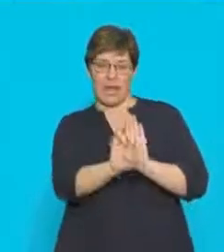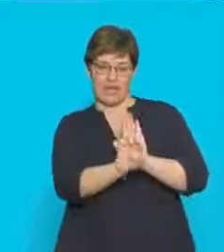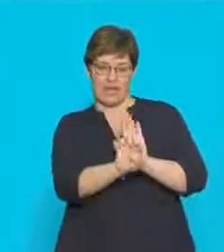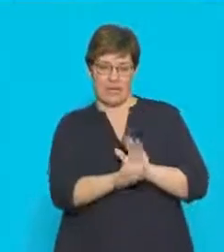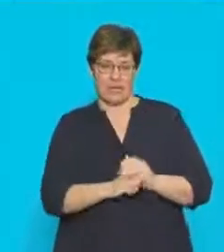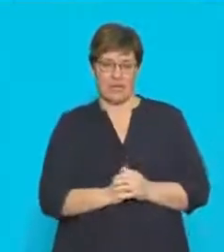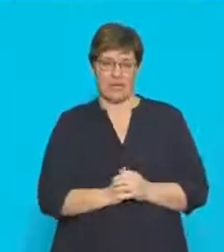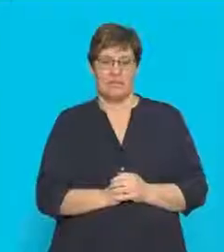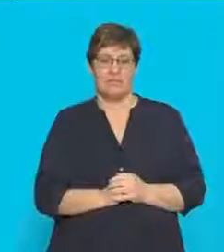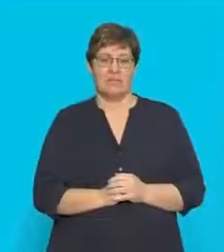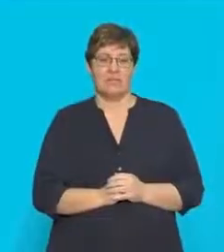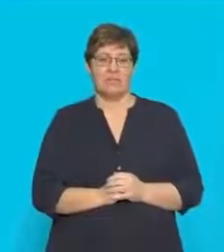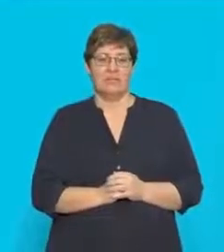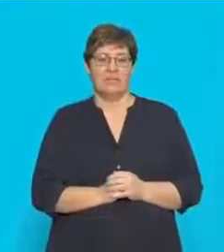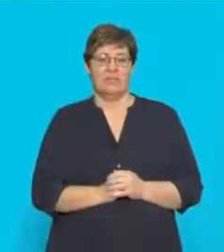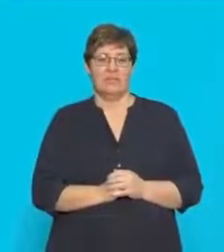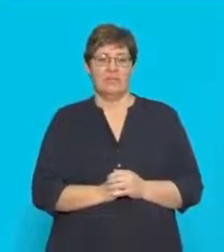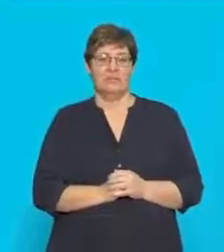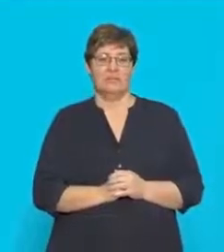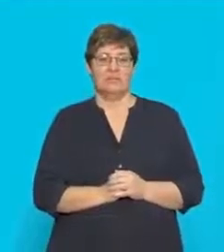look at an example.